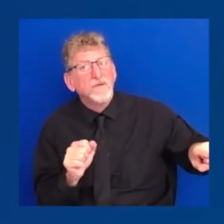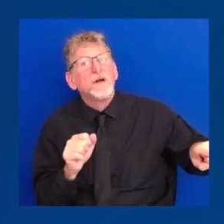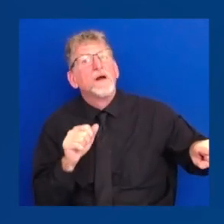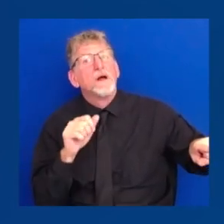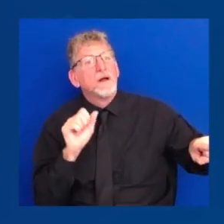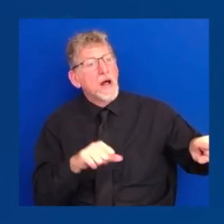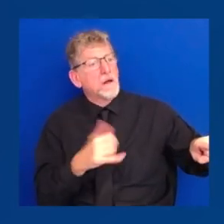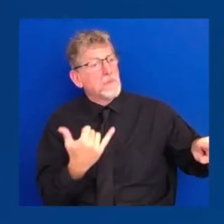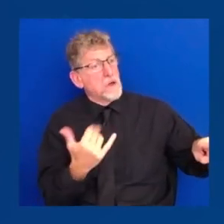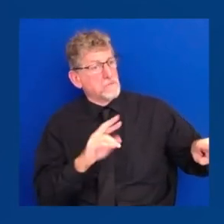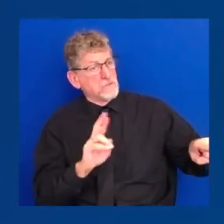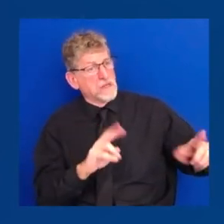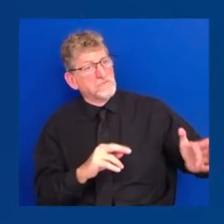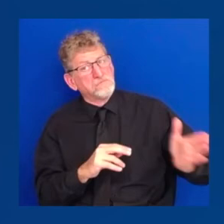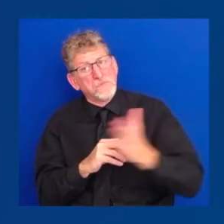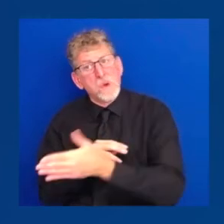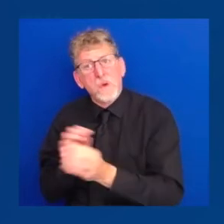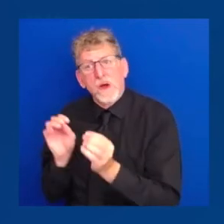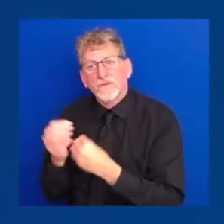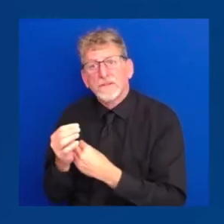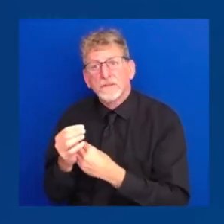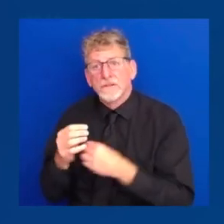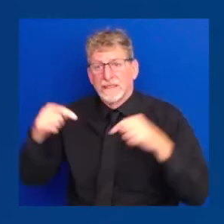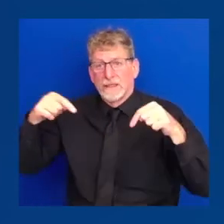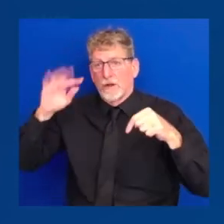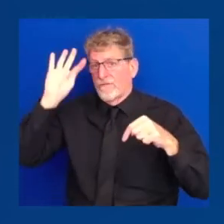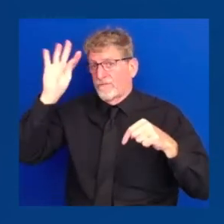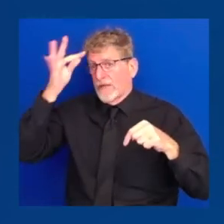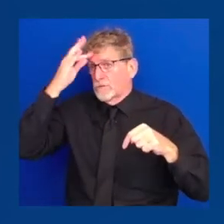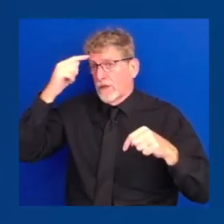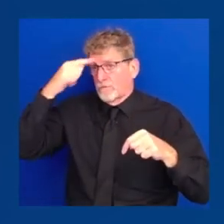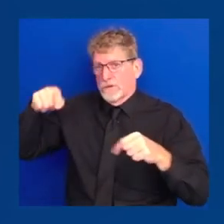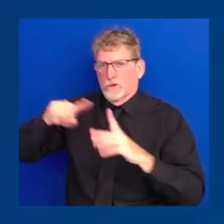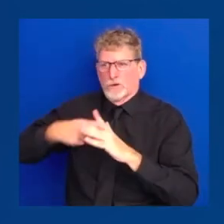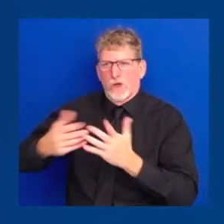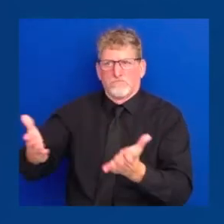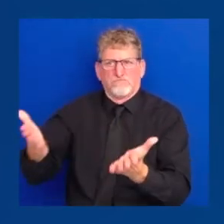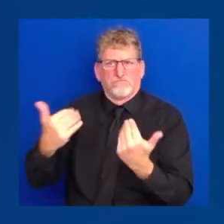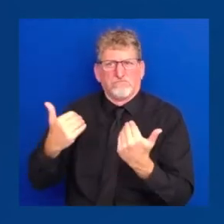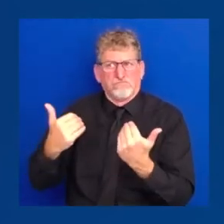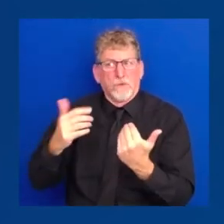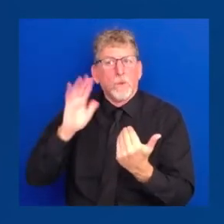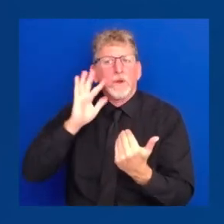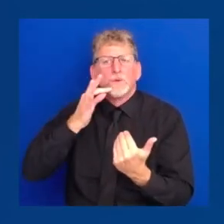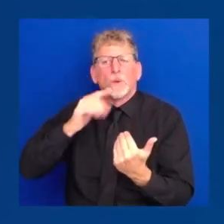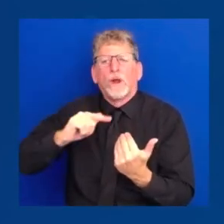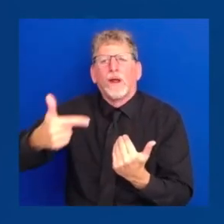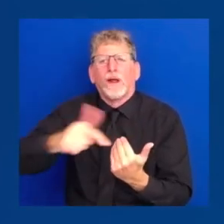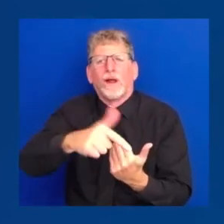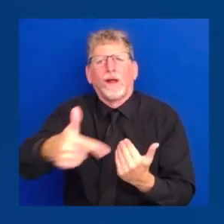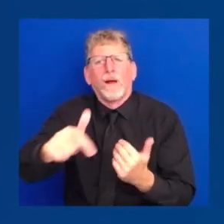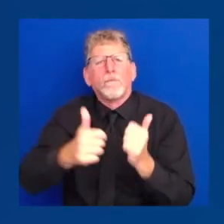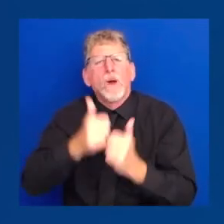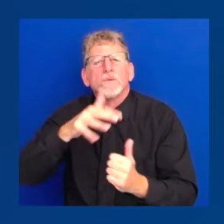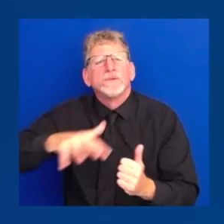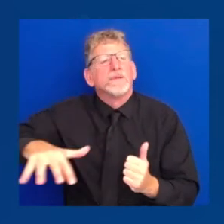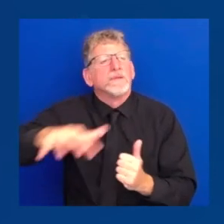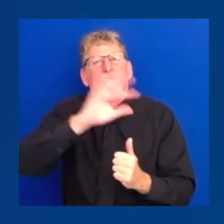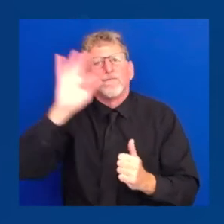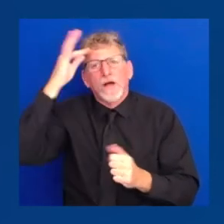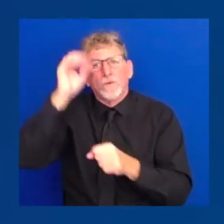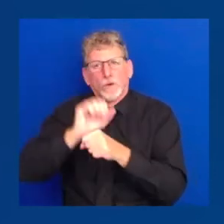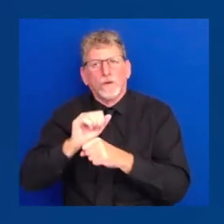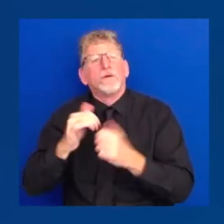in the federal government. Across the coming weeks, the vast majority of federal workers will once again work in person. You'll